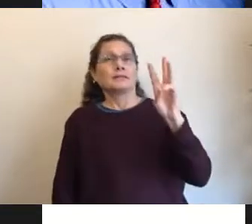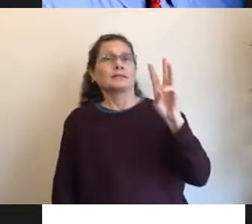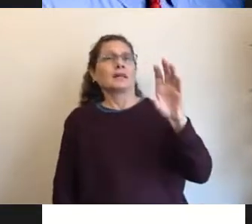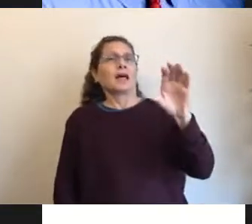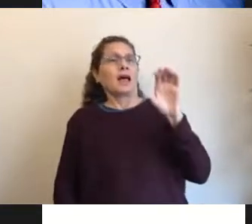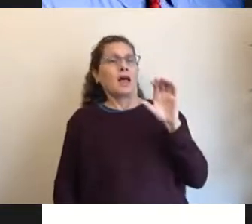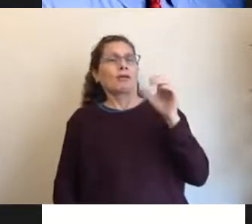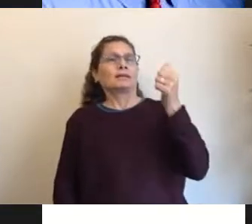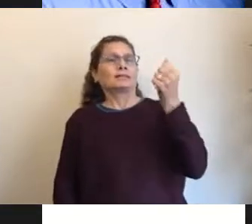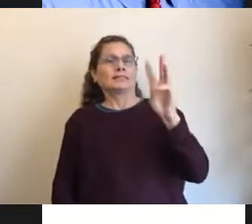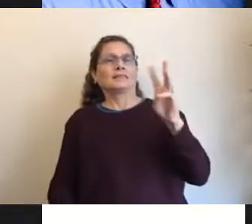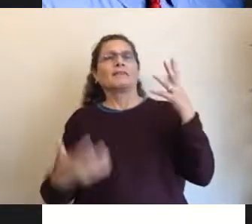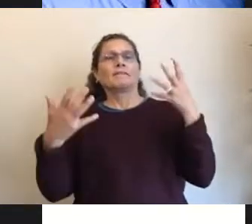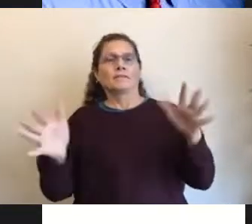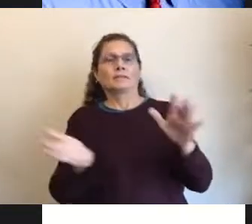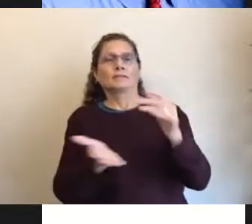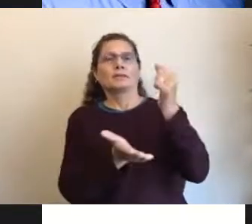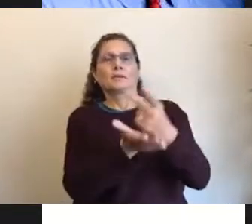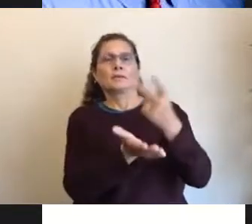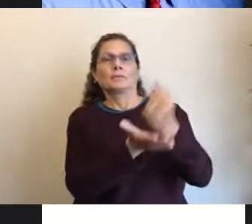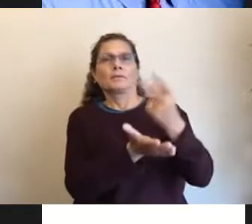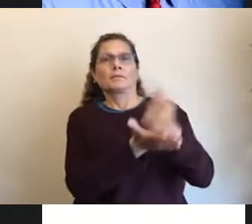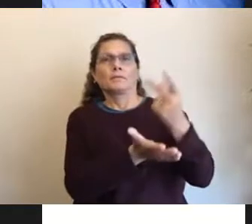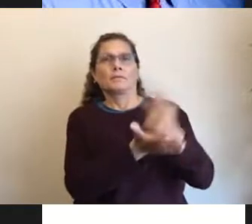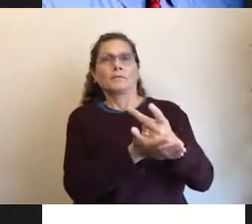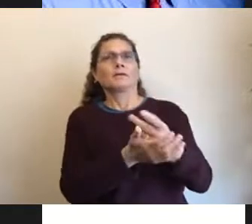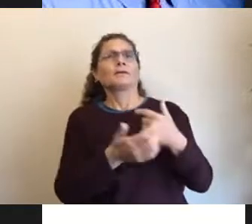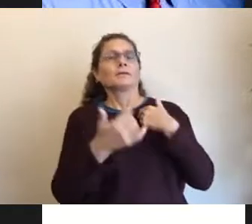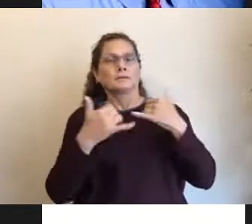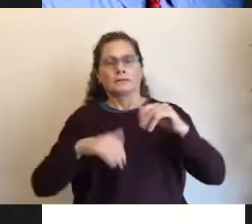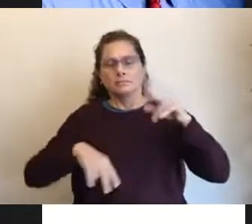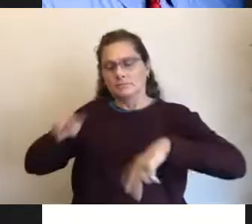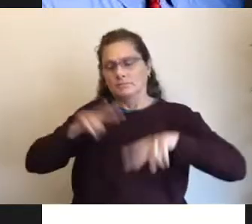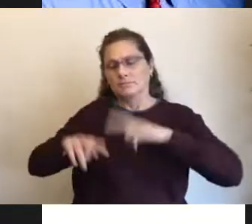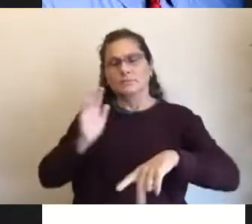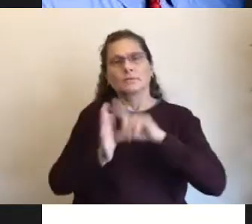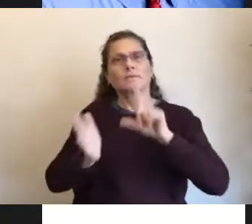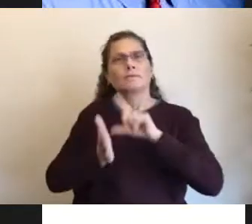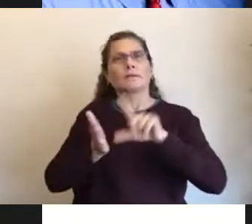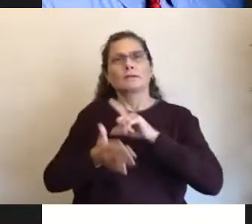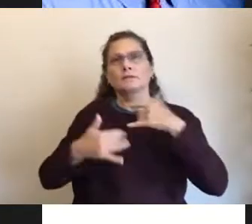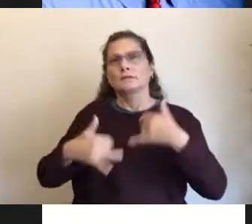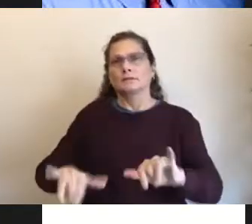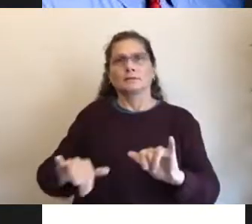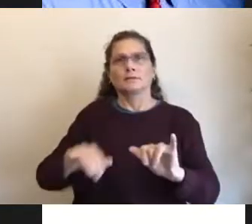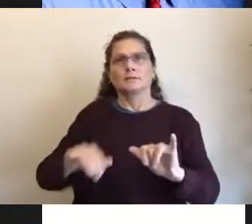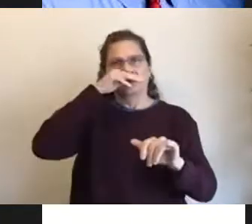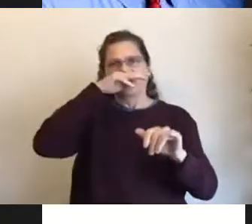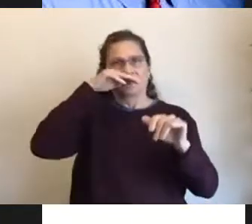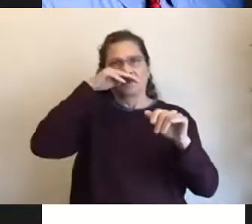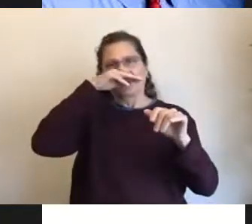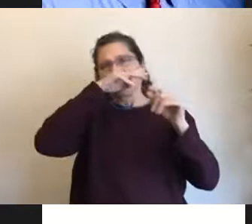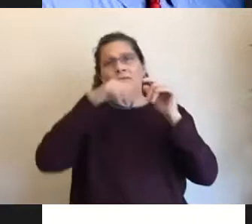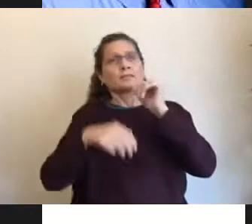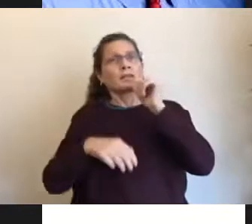to review and approve those plans. I'm not sure if maybe that question is specifically related to